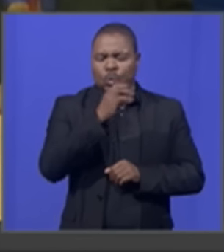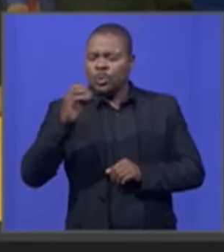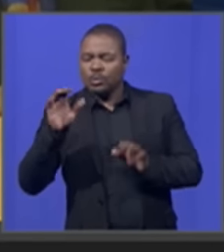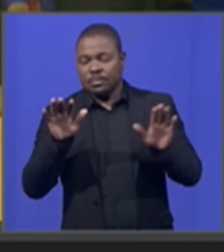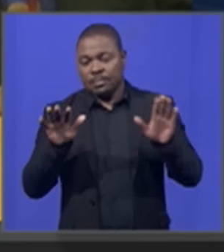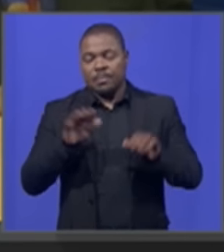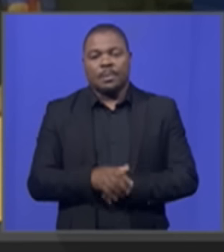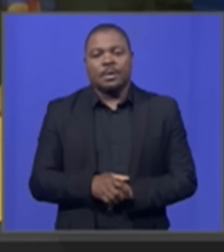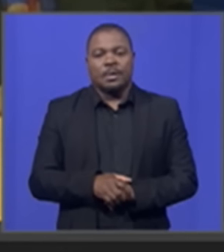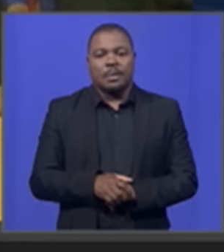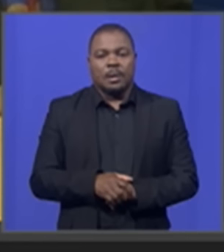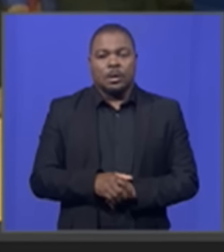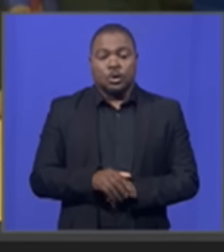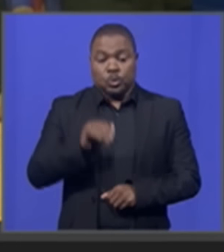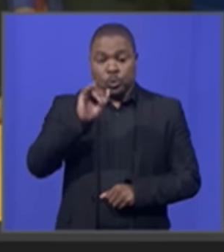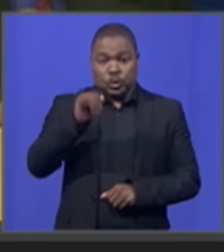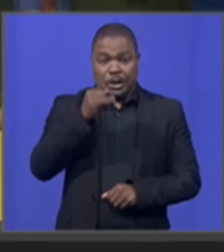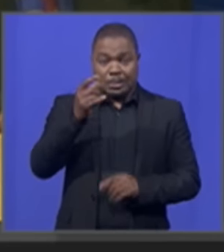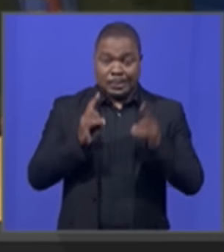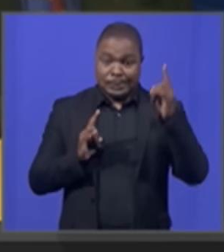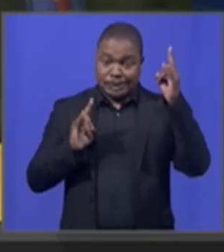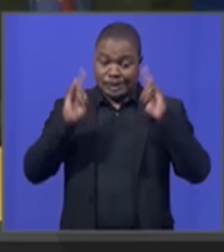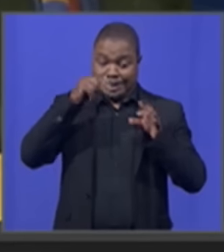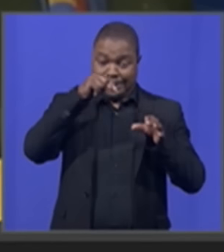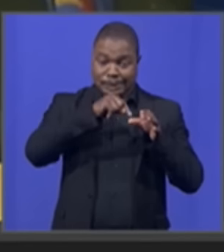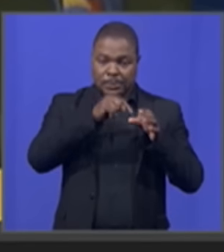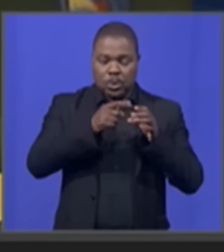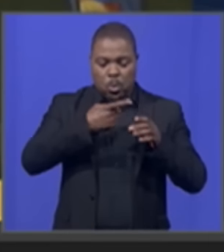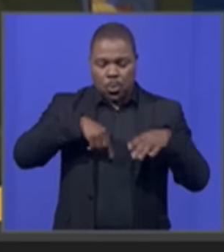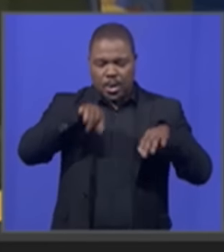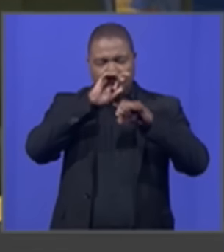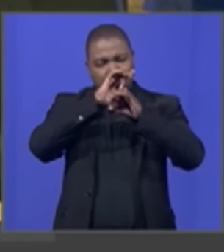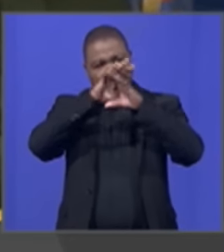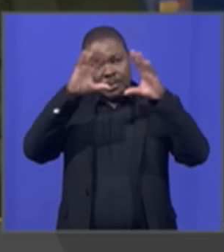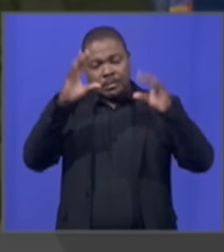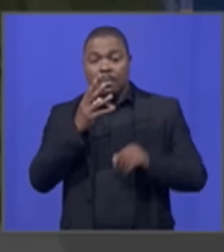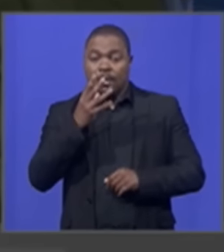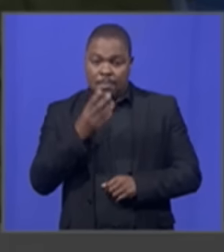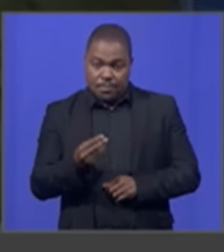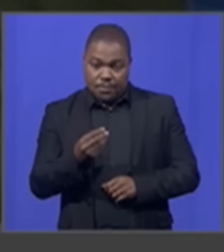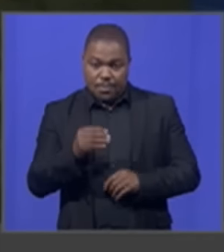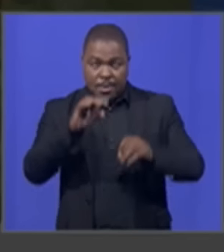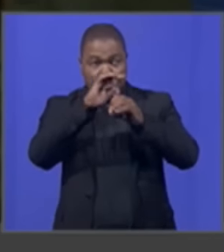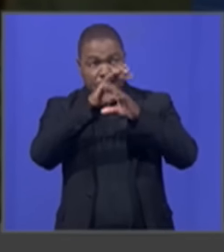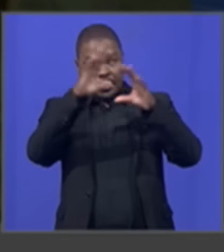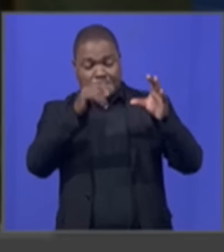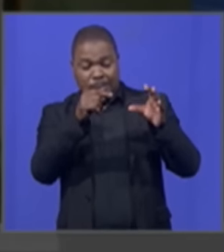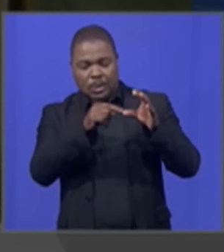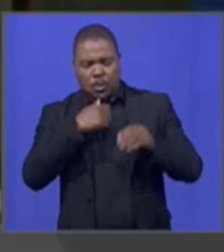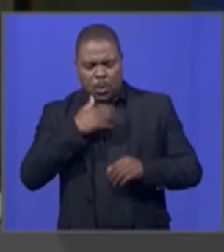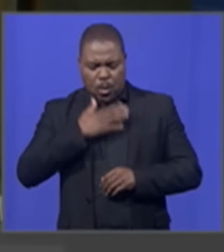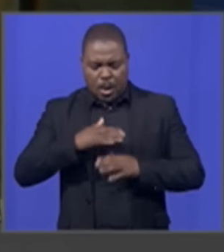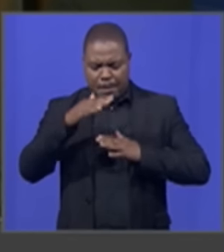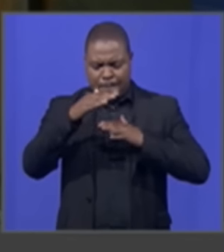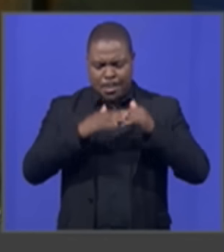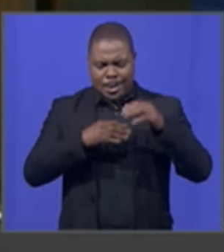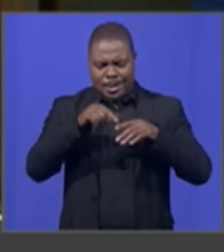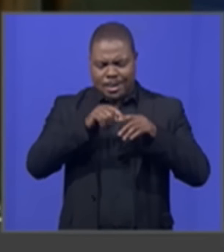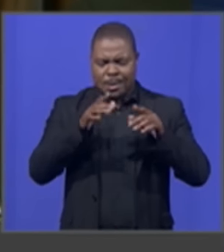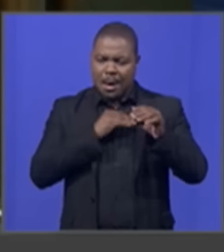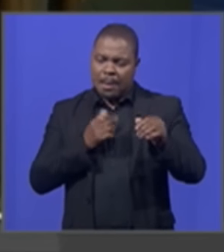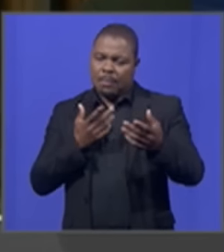As the city of Johannesburg, we have a vision, and that vision is to build Johannesburg into a